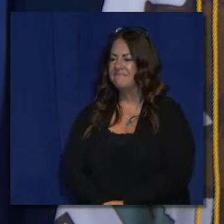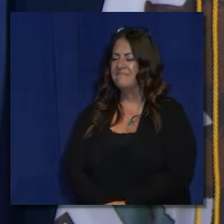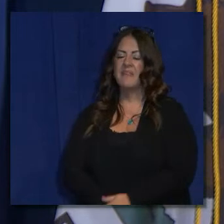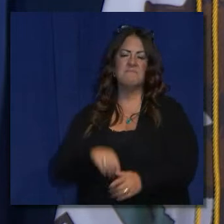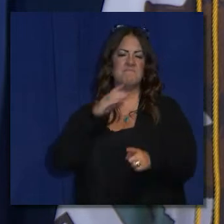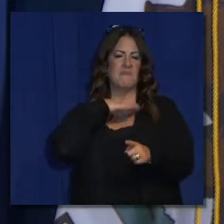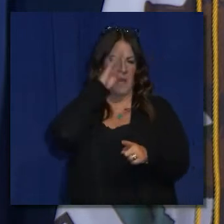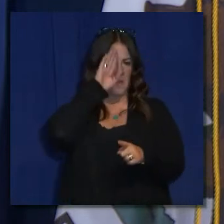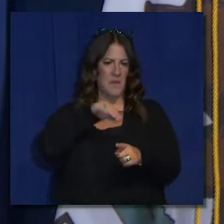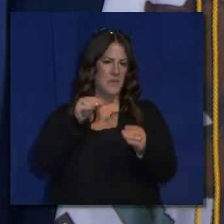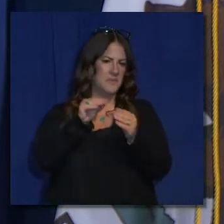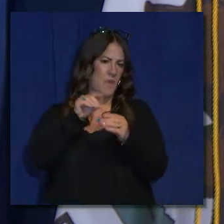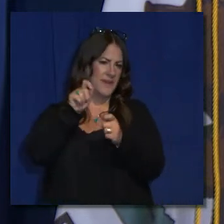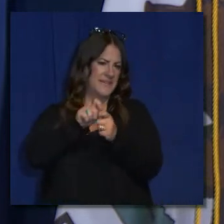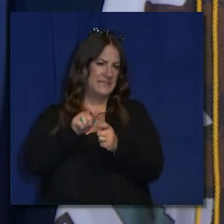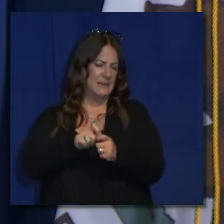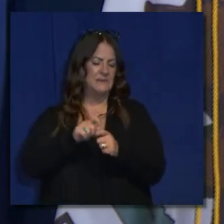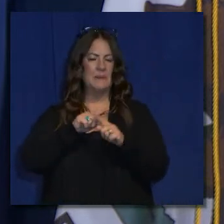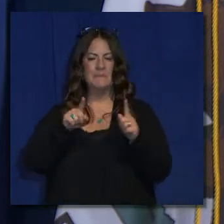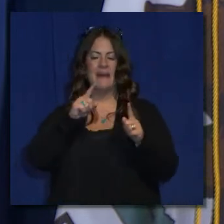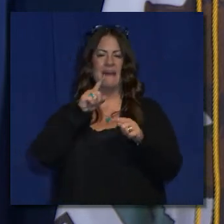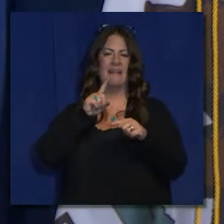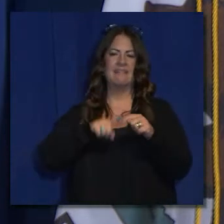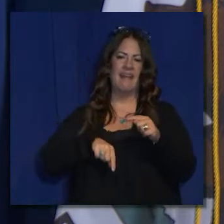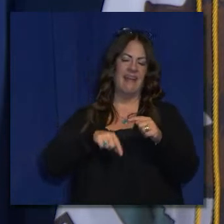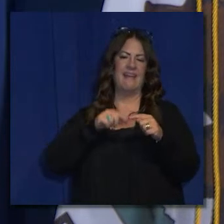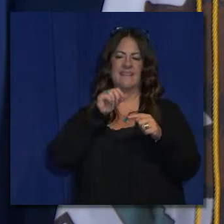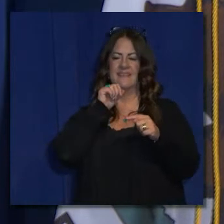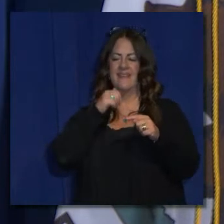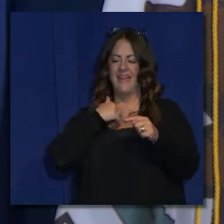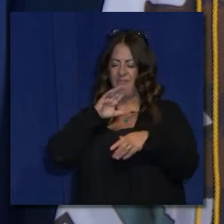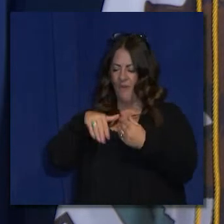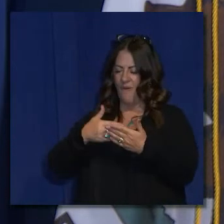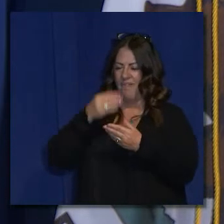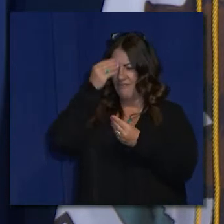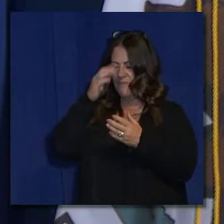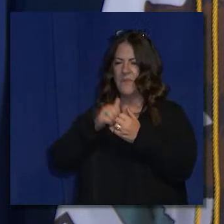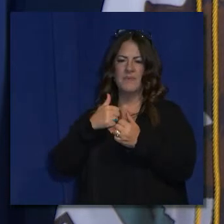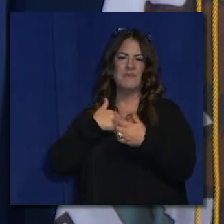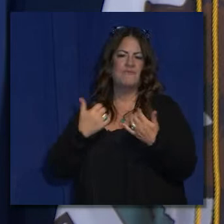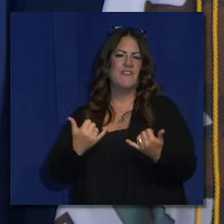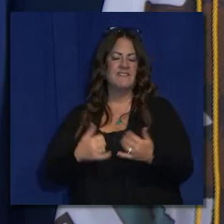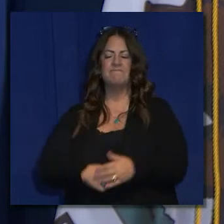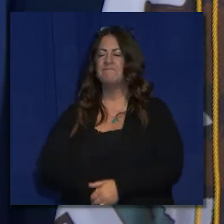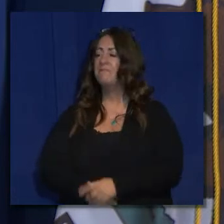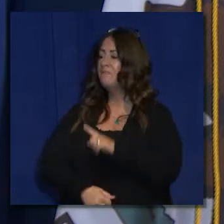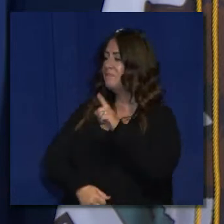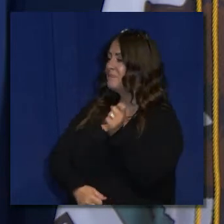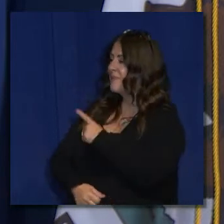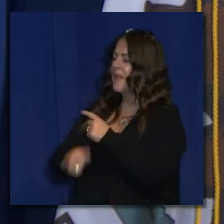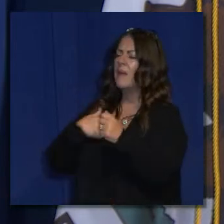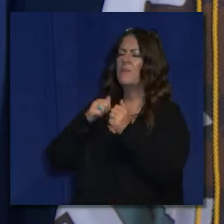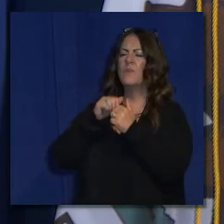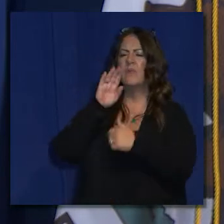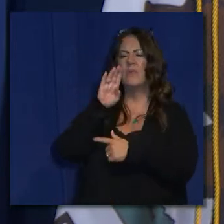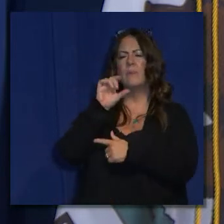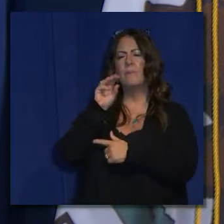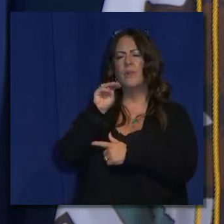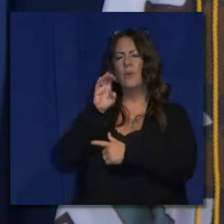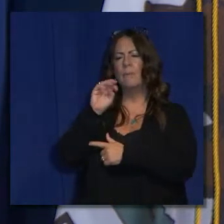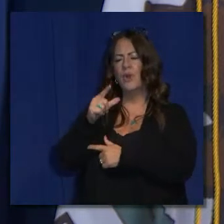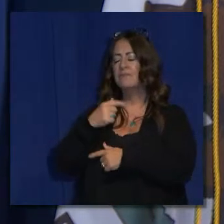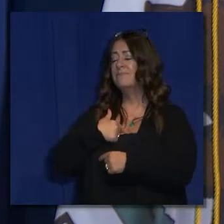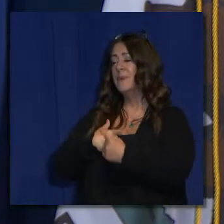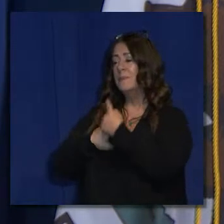And I know there's a lot more detail. I'm sorry, I don't have it all in front of me. Hi, Keely. Laura Mahoney with Bloomberg. We'll miss